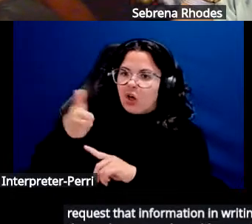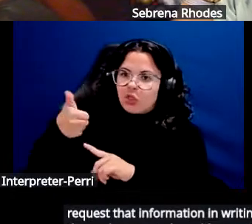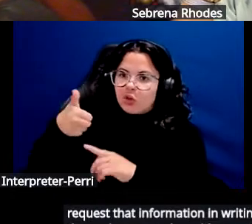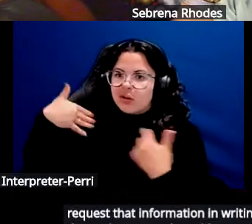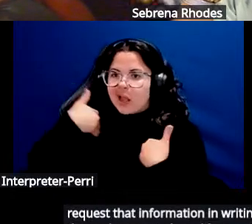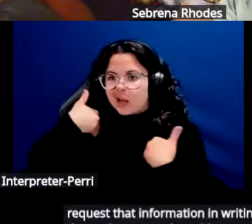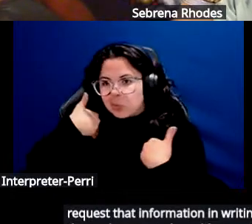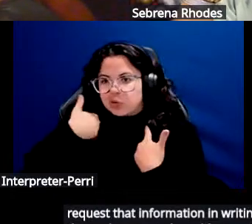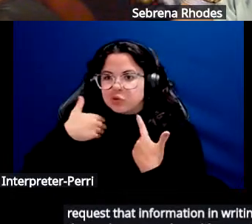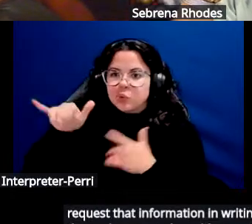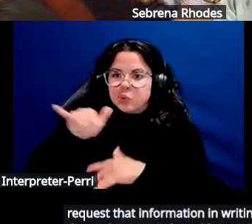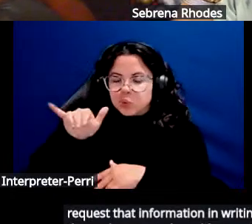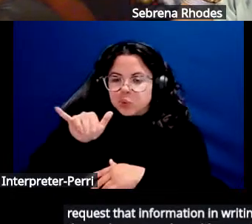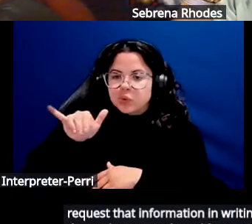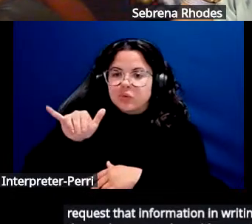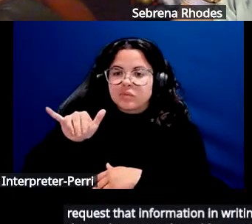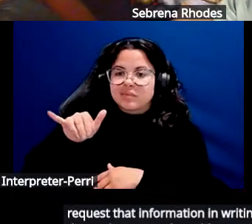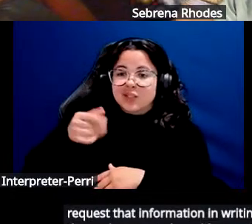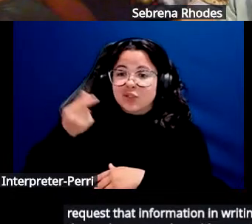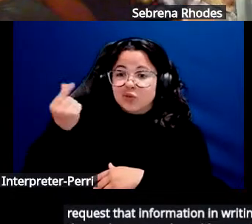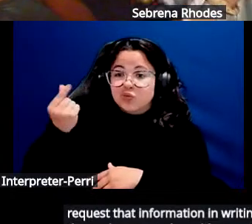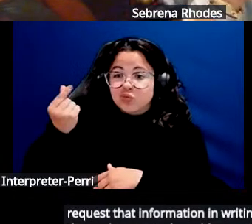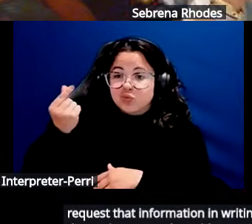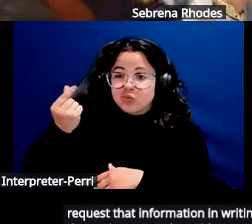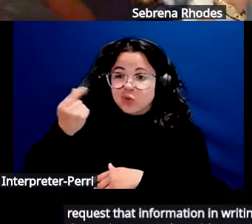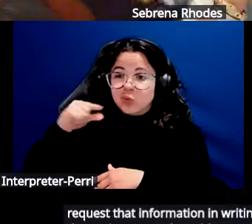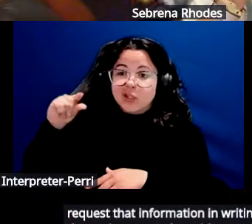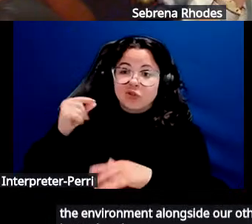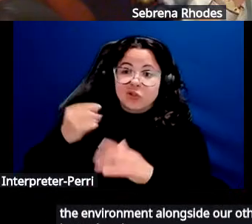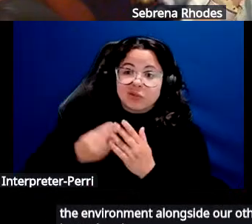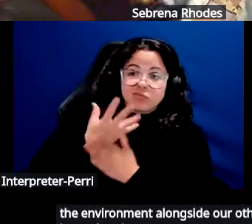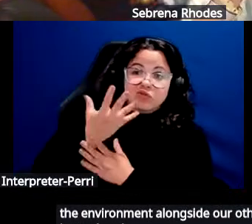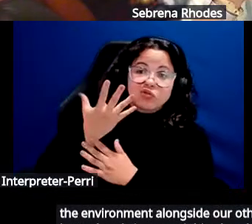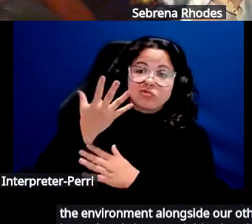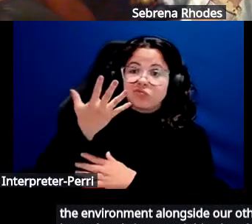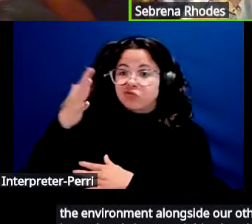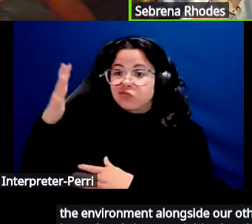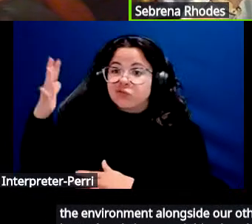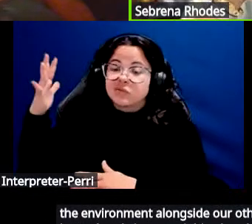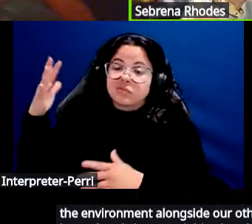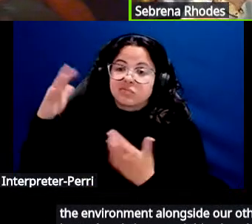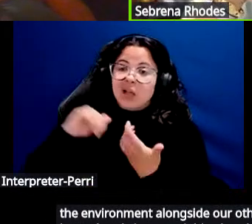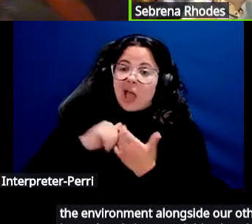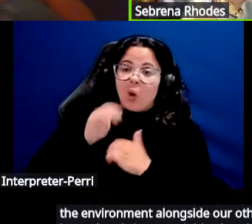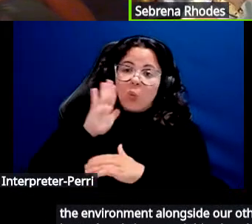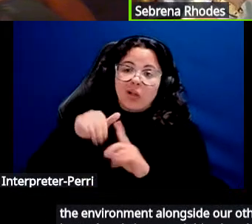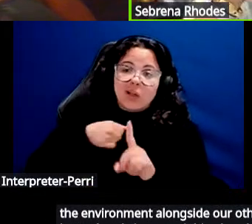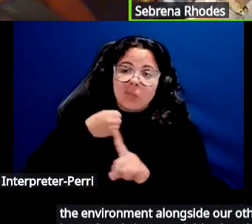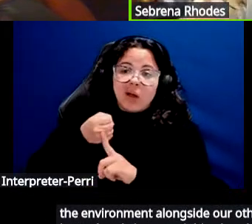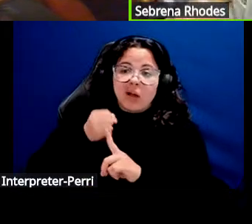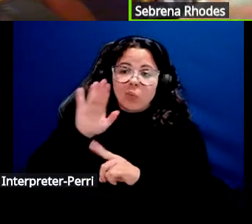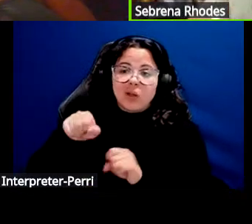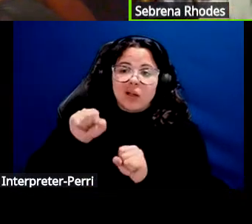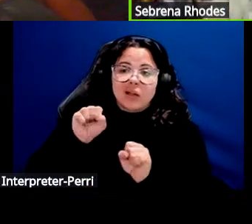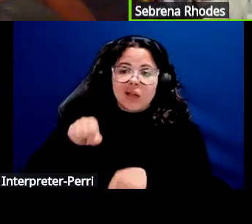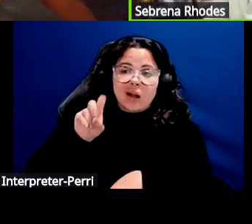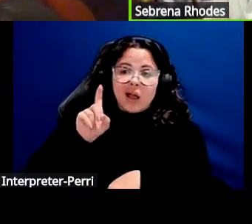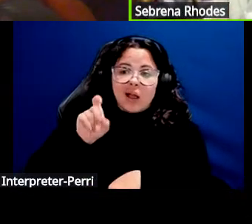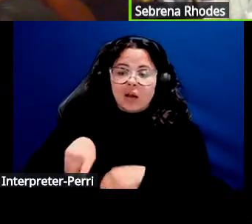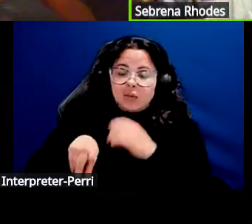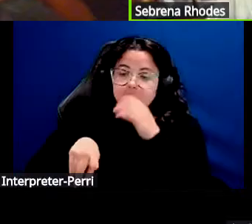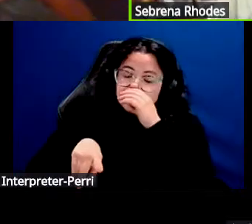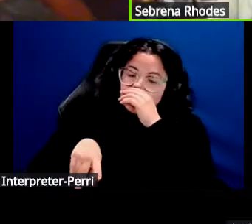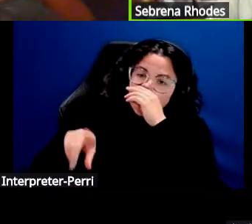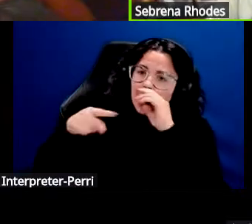and greenery that we have already in our neighborhoods? And have we